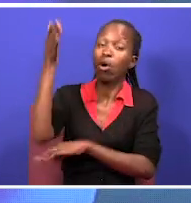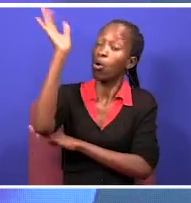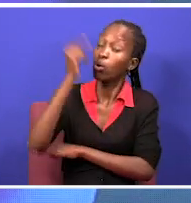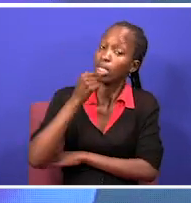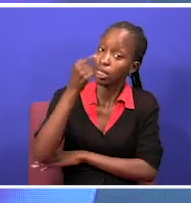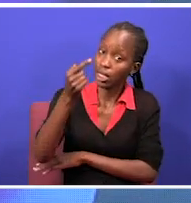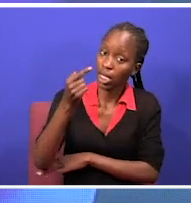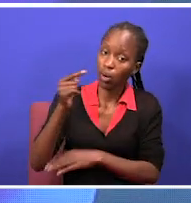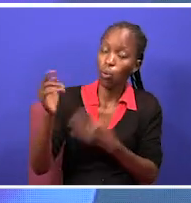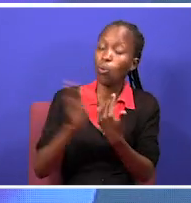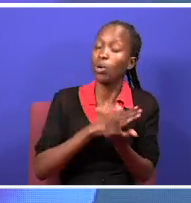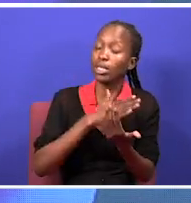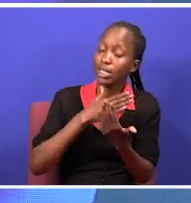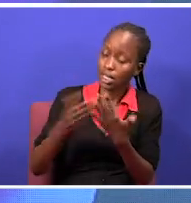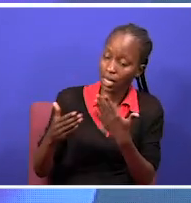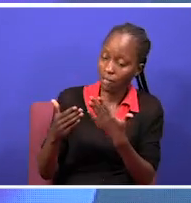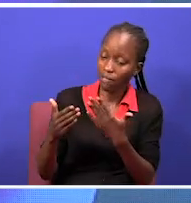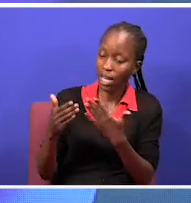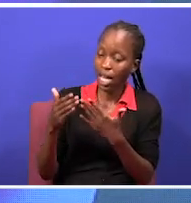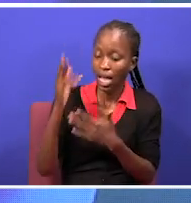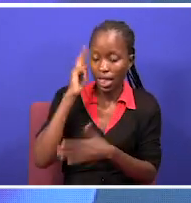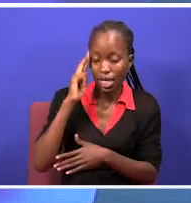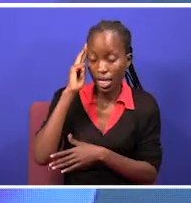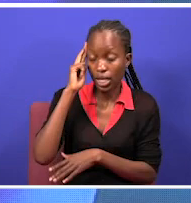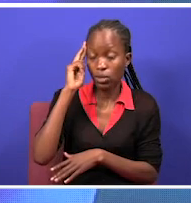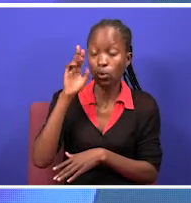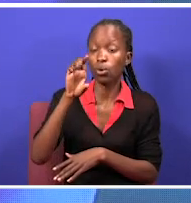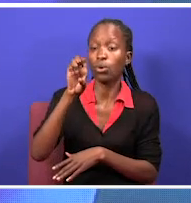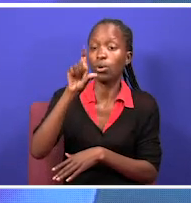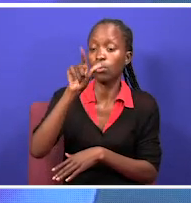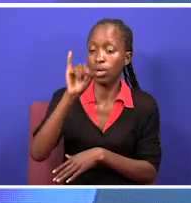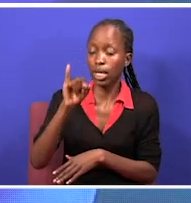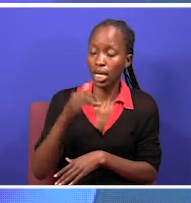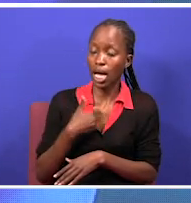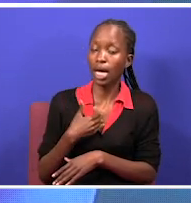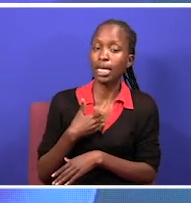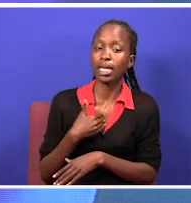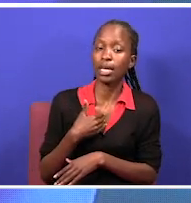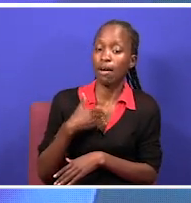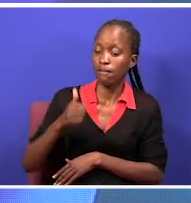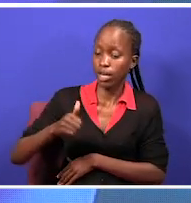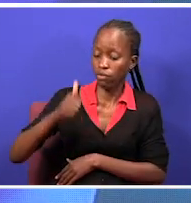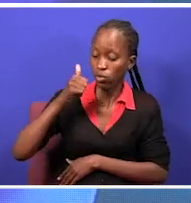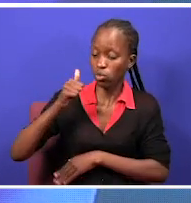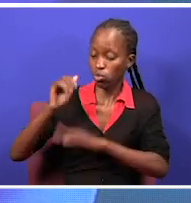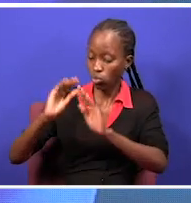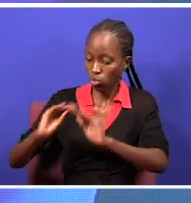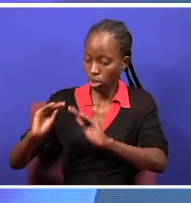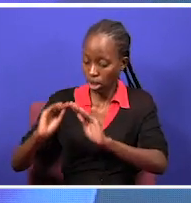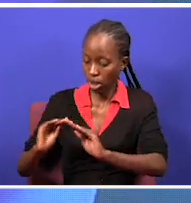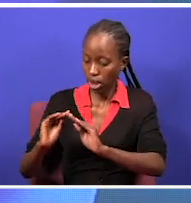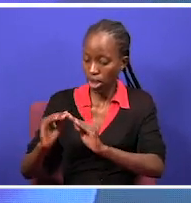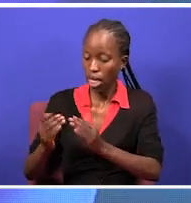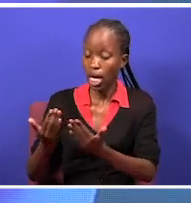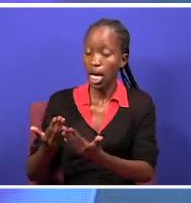saying, whatever the excuse the servant of God had of refusing to restrain his